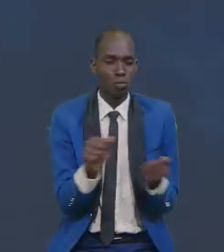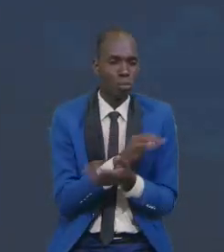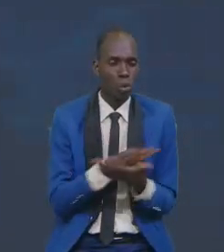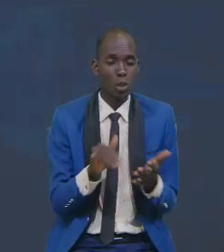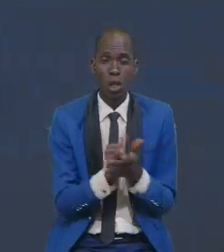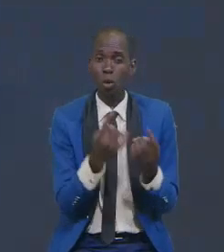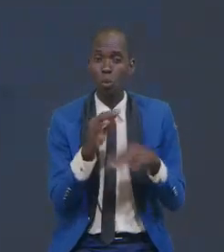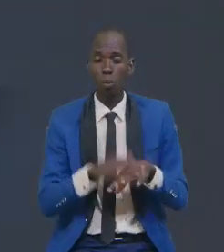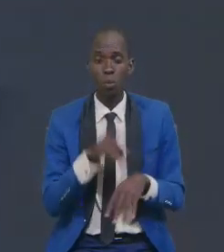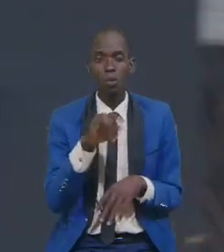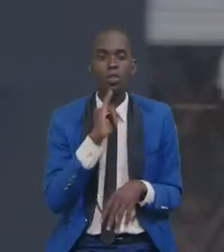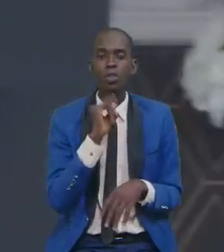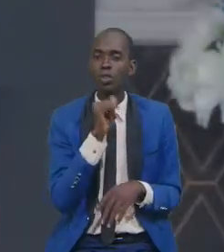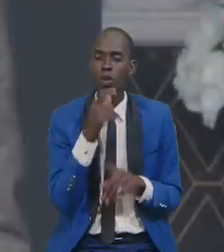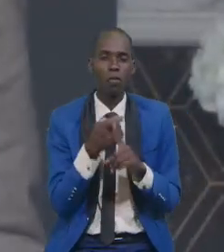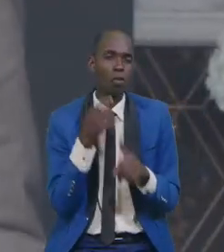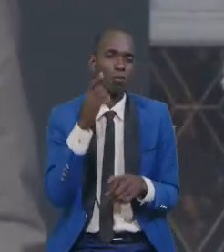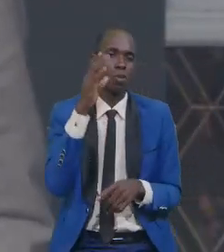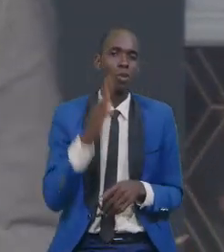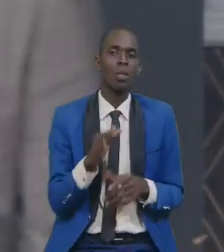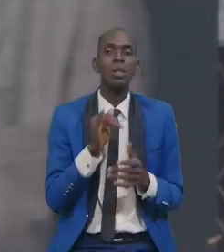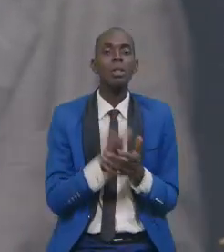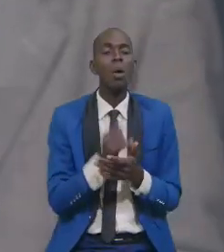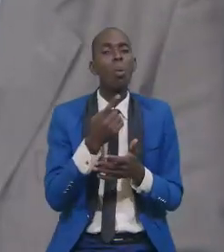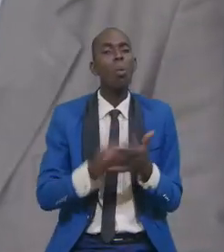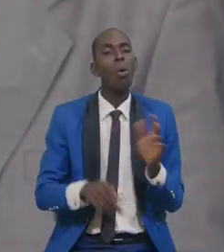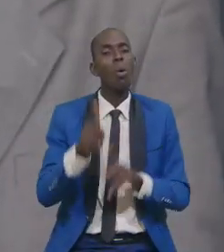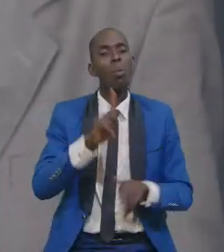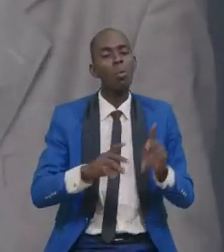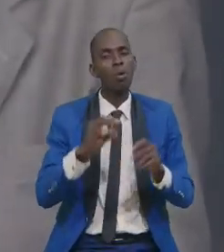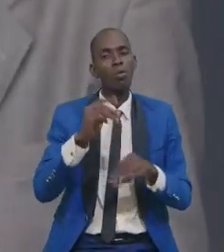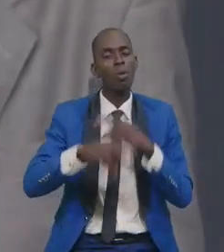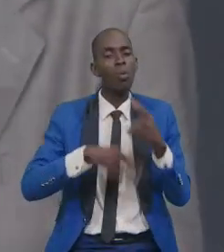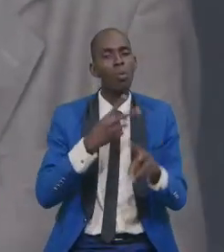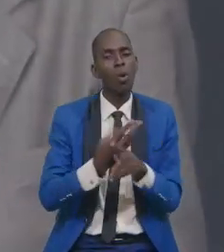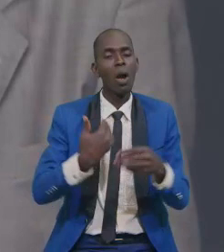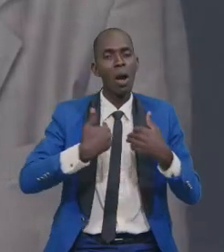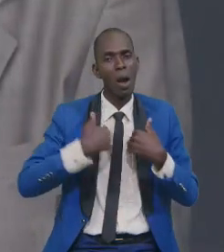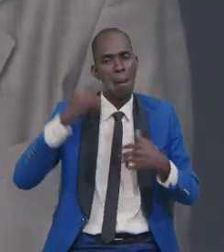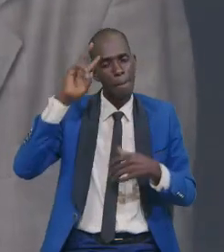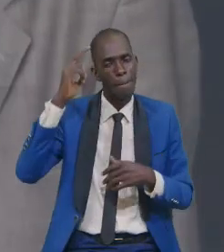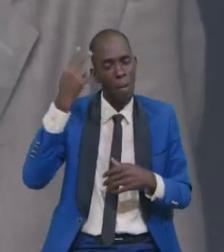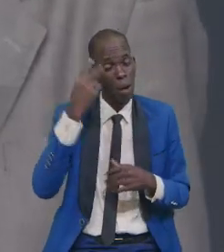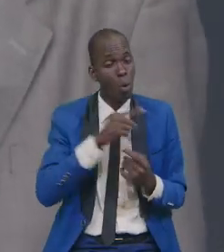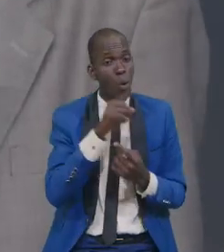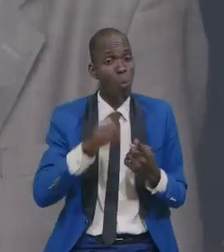not God. And you know, that's what the people of the world, that's what they think. When an accident